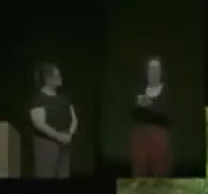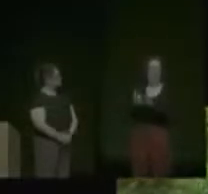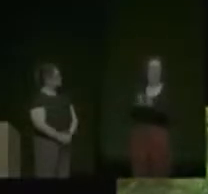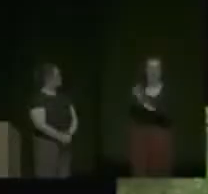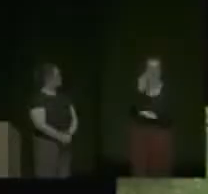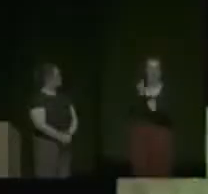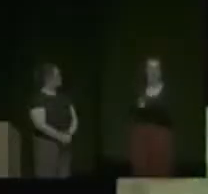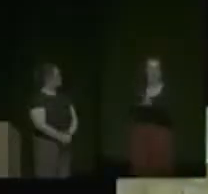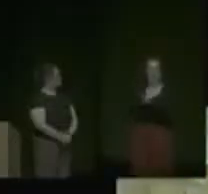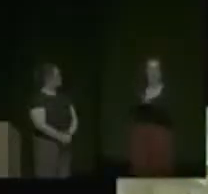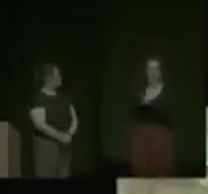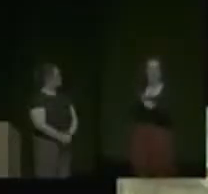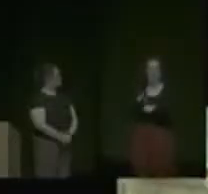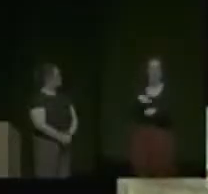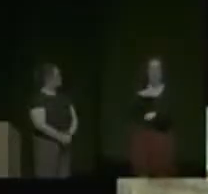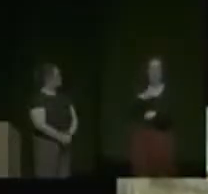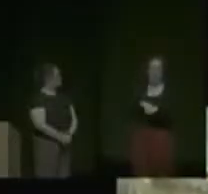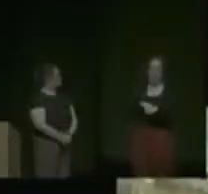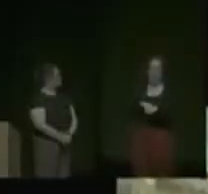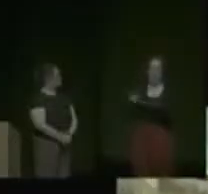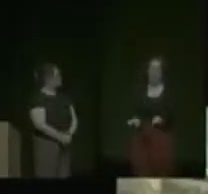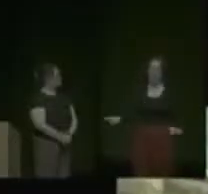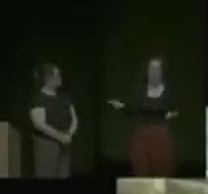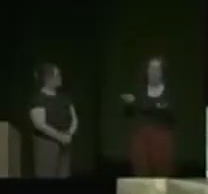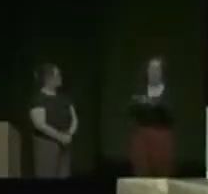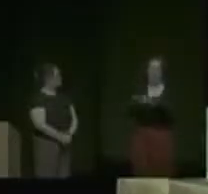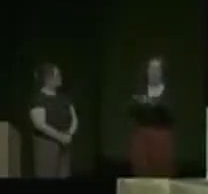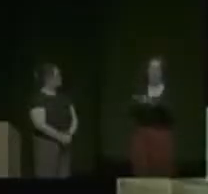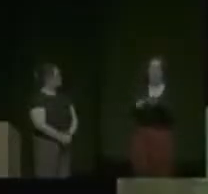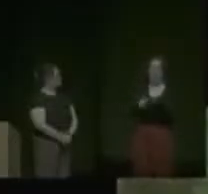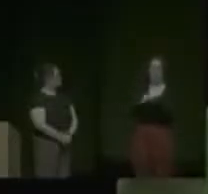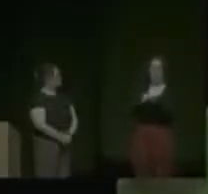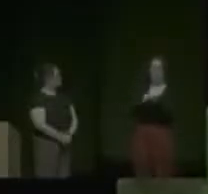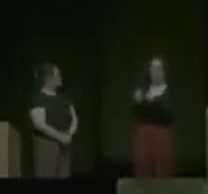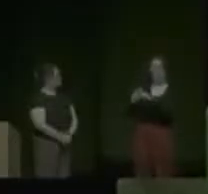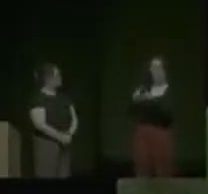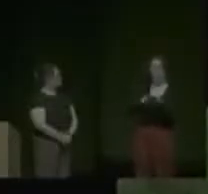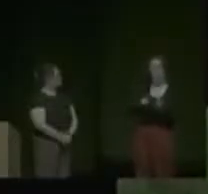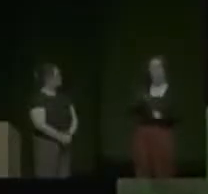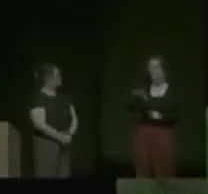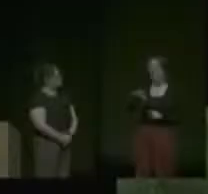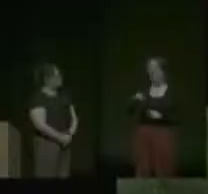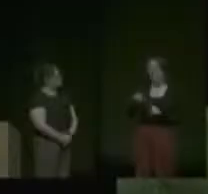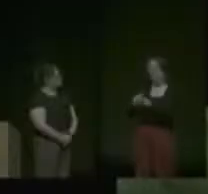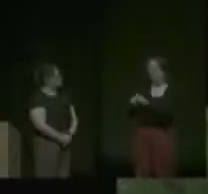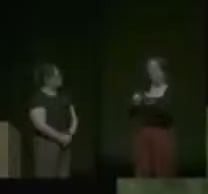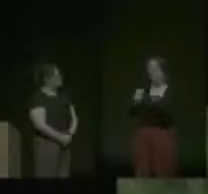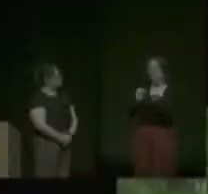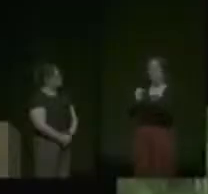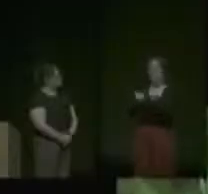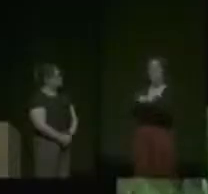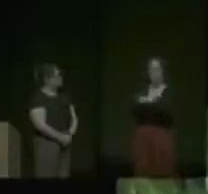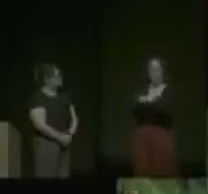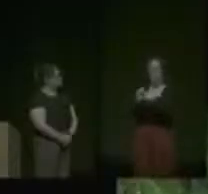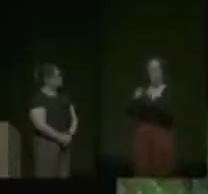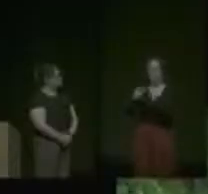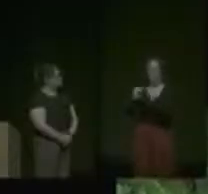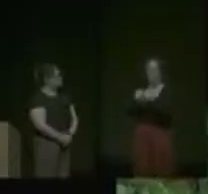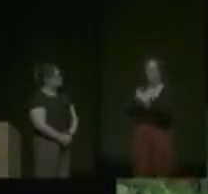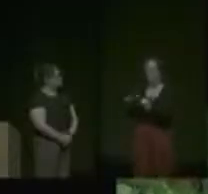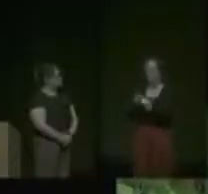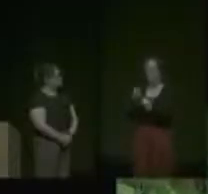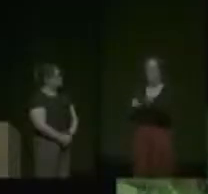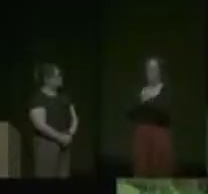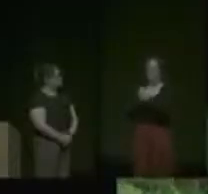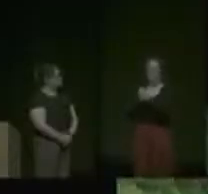project has national significance and is supported by more than 50 agencies, businesses, and civic organizations, as well as the